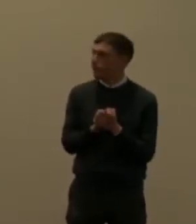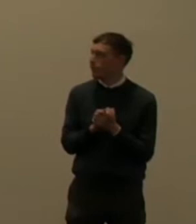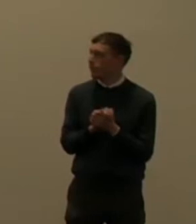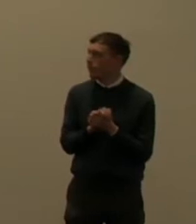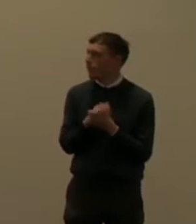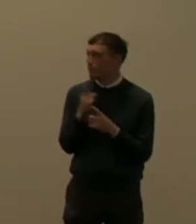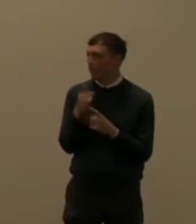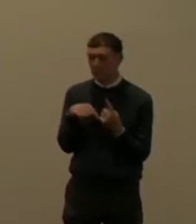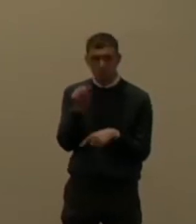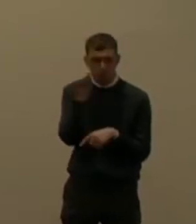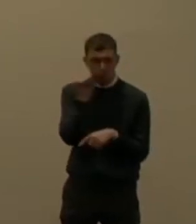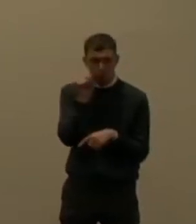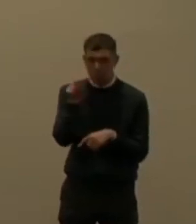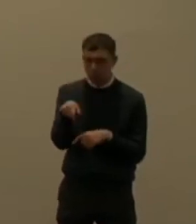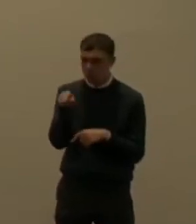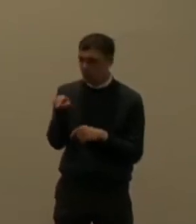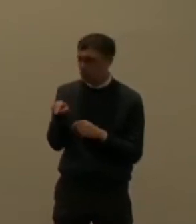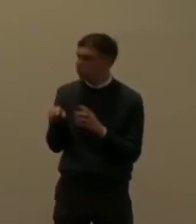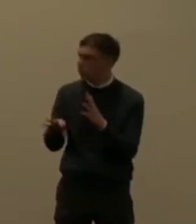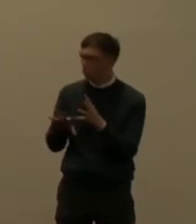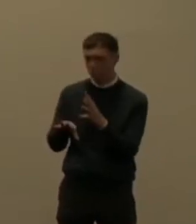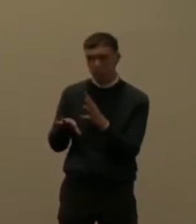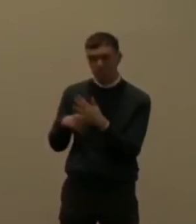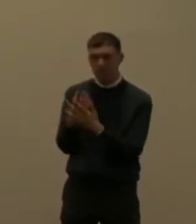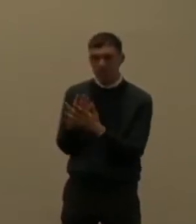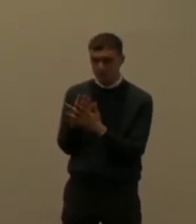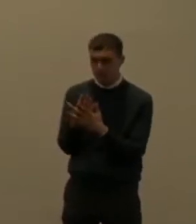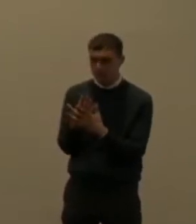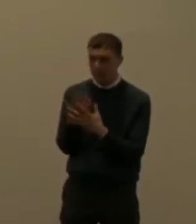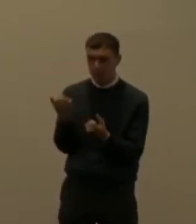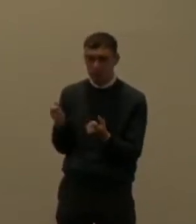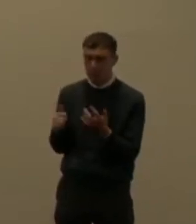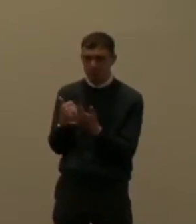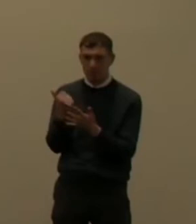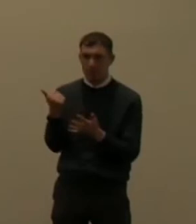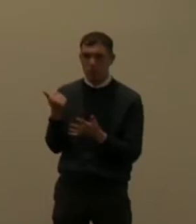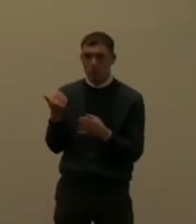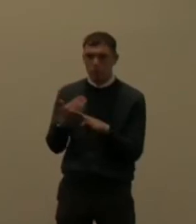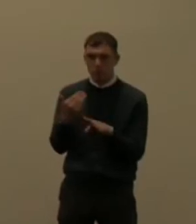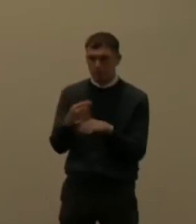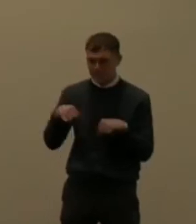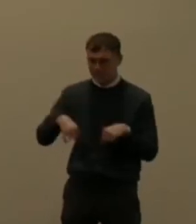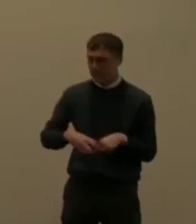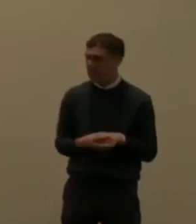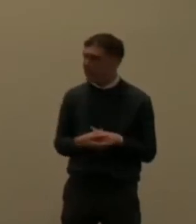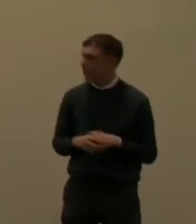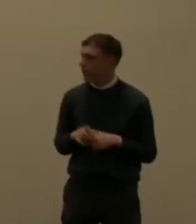of you know him. He has done an amazing job here, and he basically extended the tools